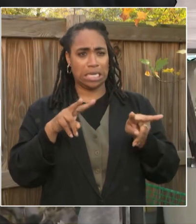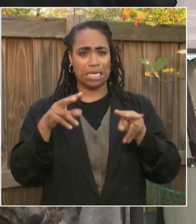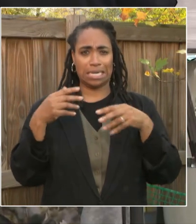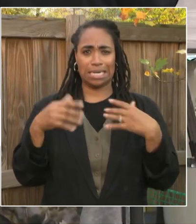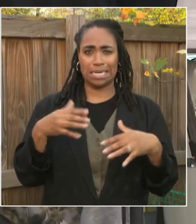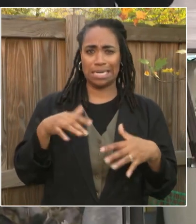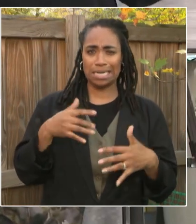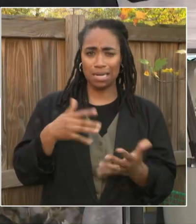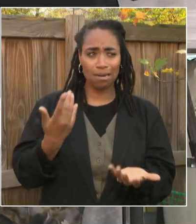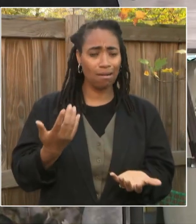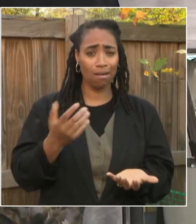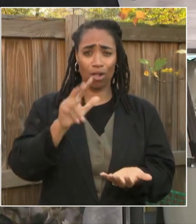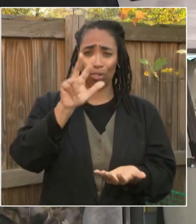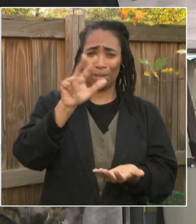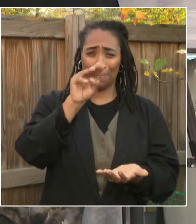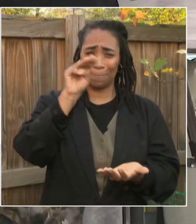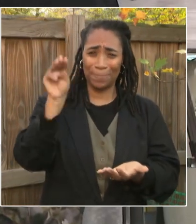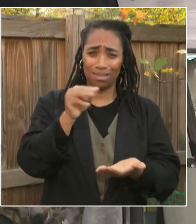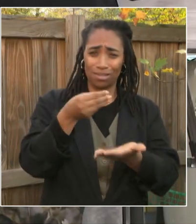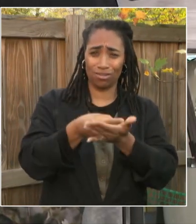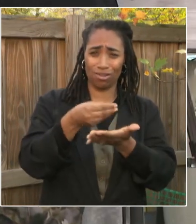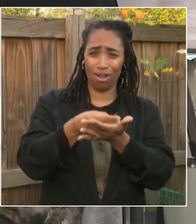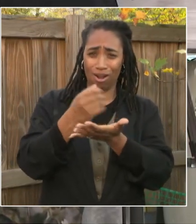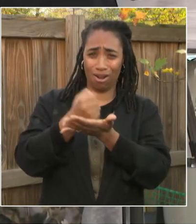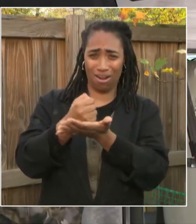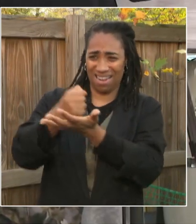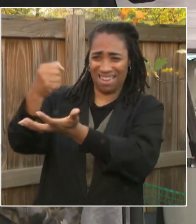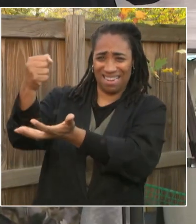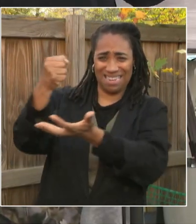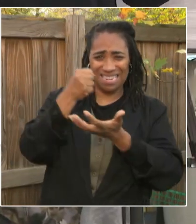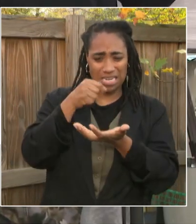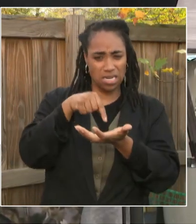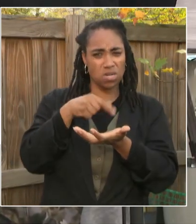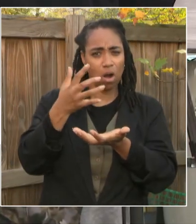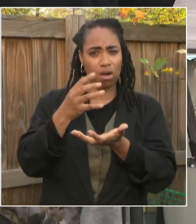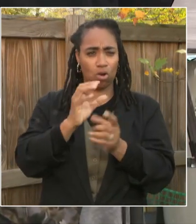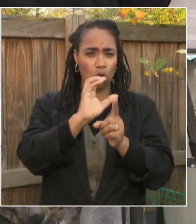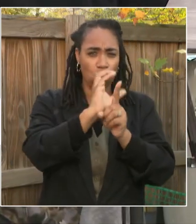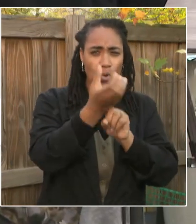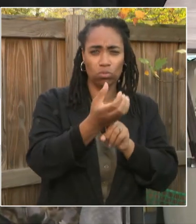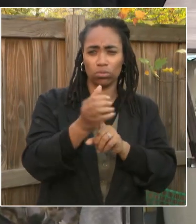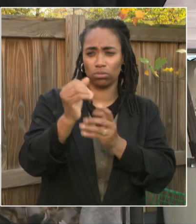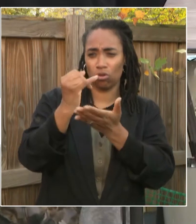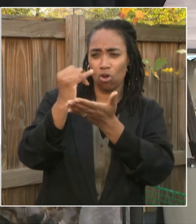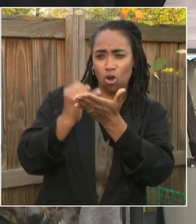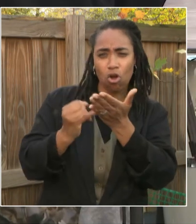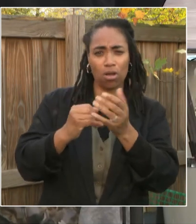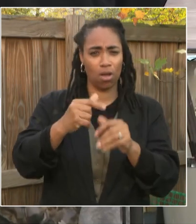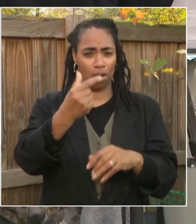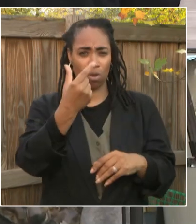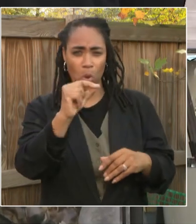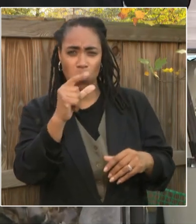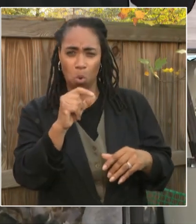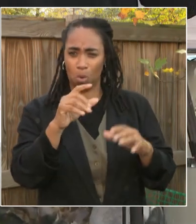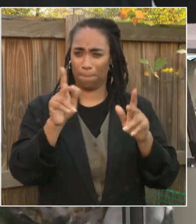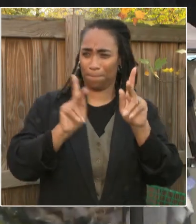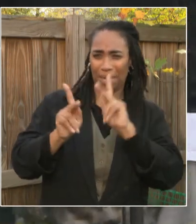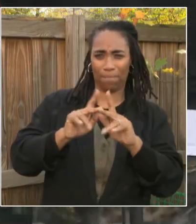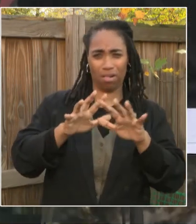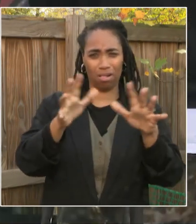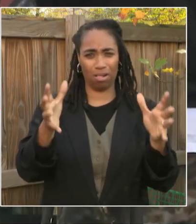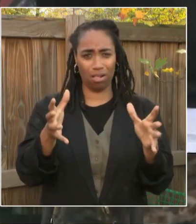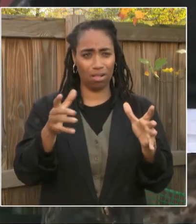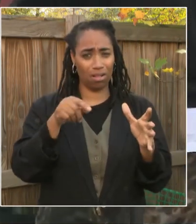colleagues to support the culture of go-go, to support the people of go-go. Not just the ones who are on the stage, but all the folks who make the